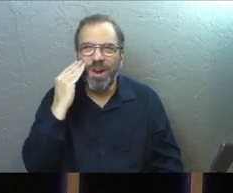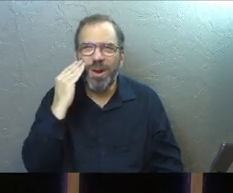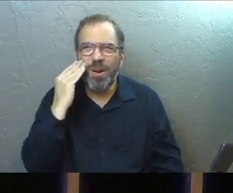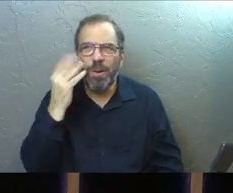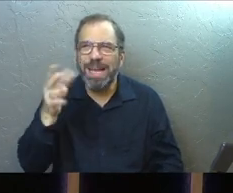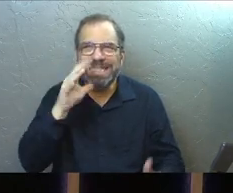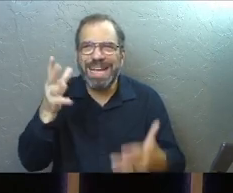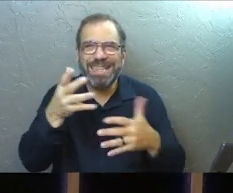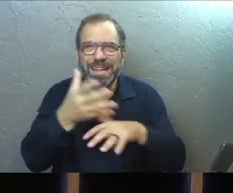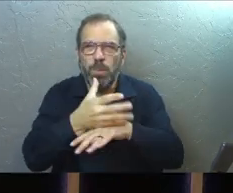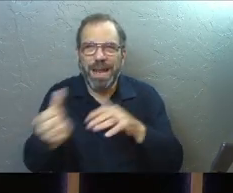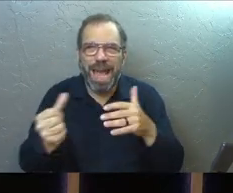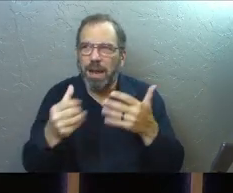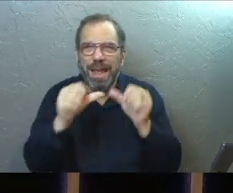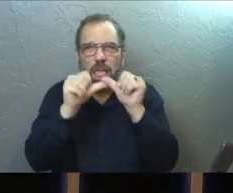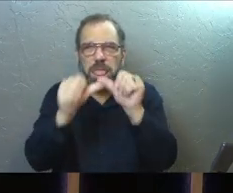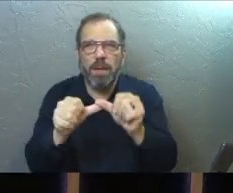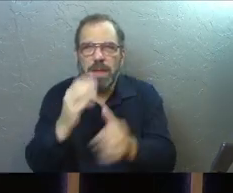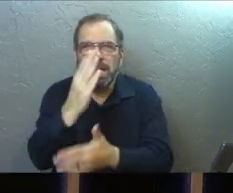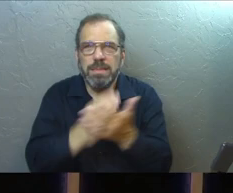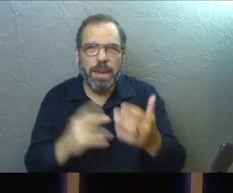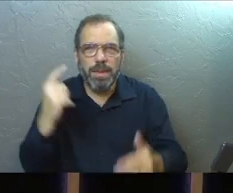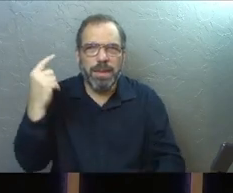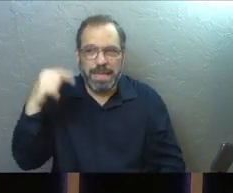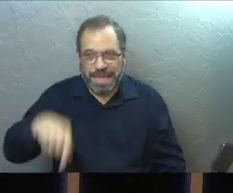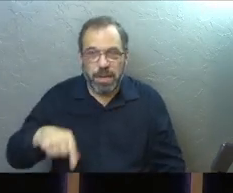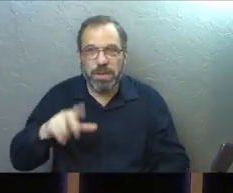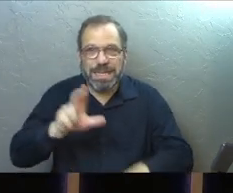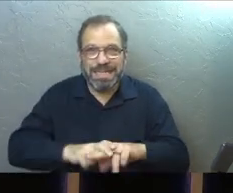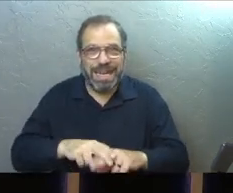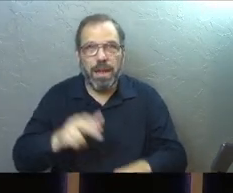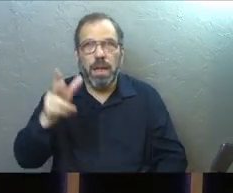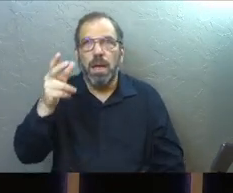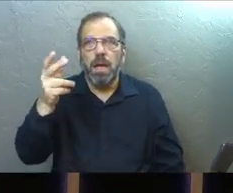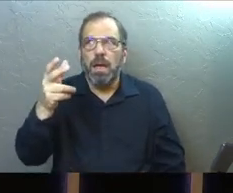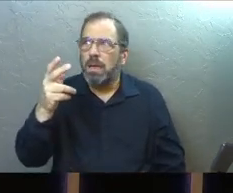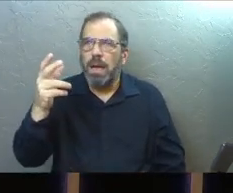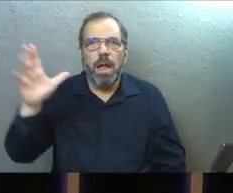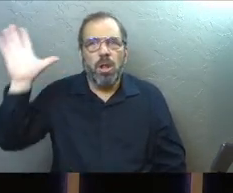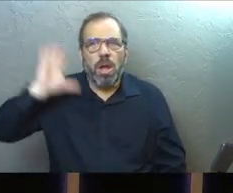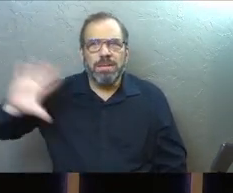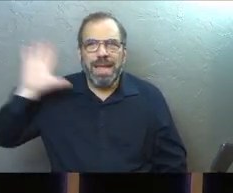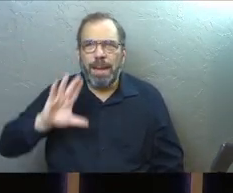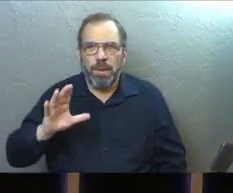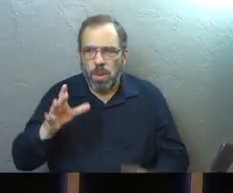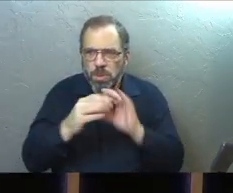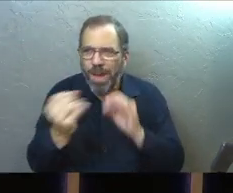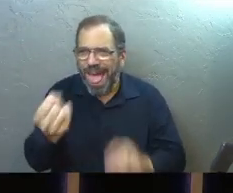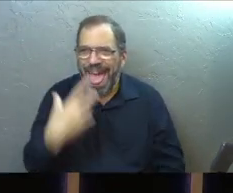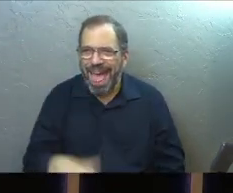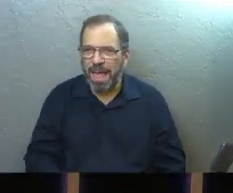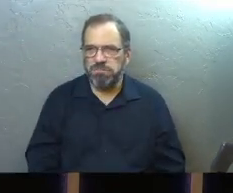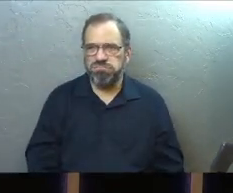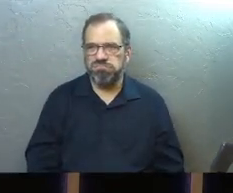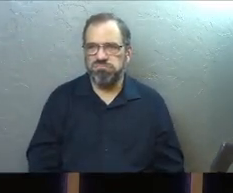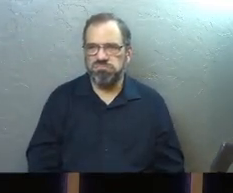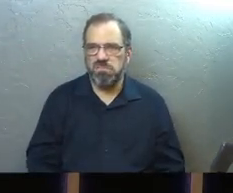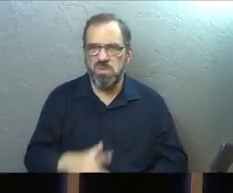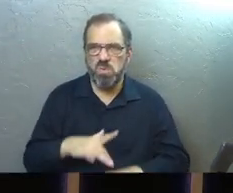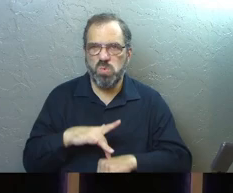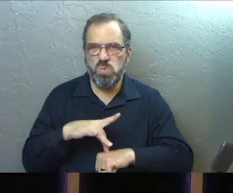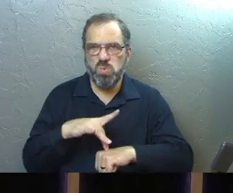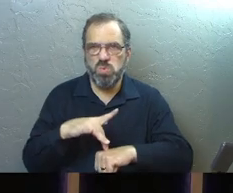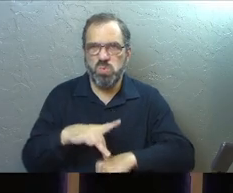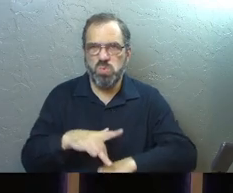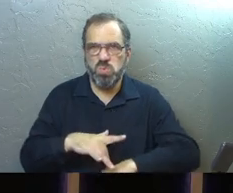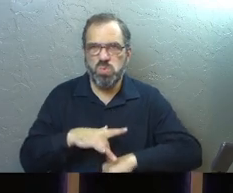and on. Some of you are here and you're dealing with words that got said to you decades ago. And they still hang over